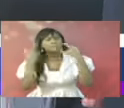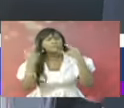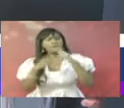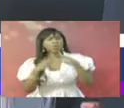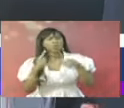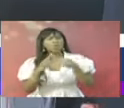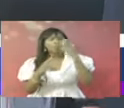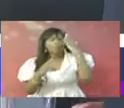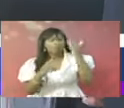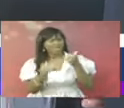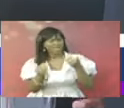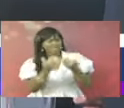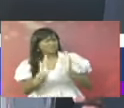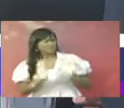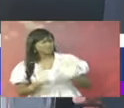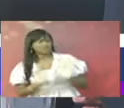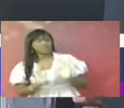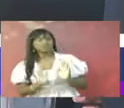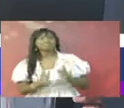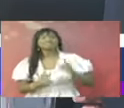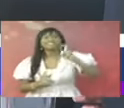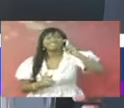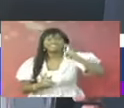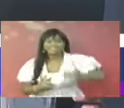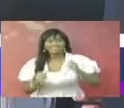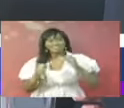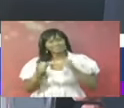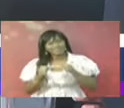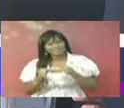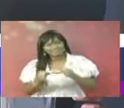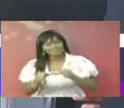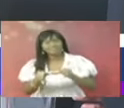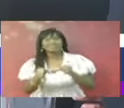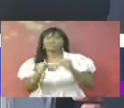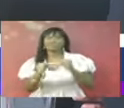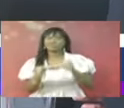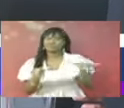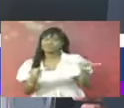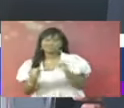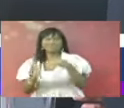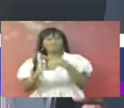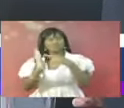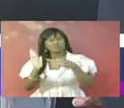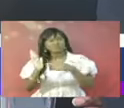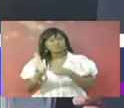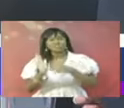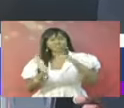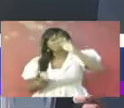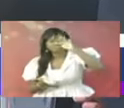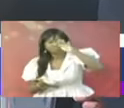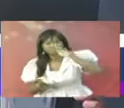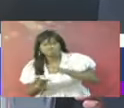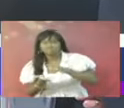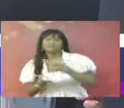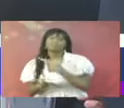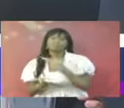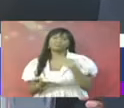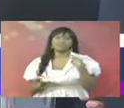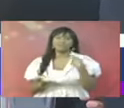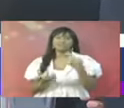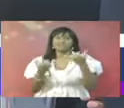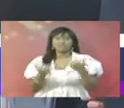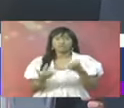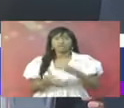hands? Why are you so close to me? These are the things that are going to help us to reduce our individual risk as we interact, and